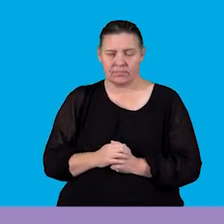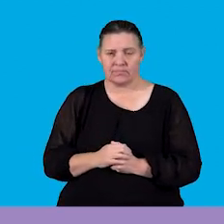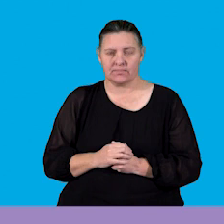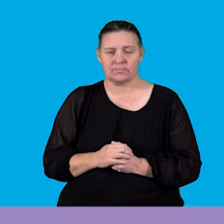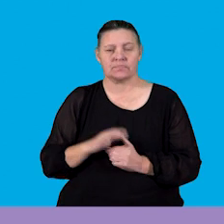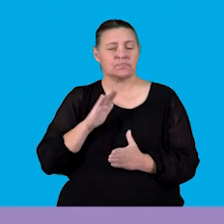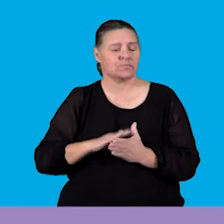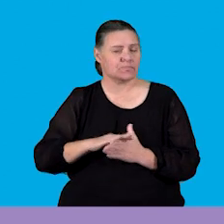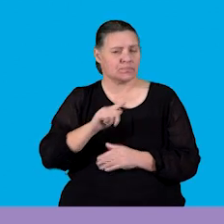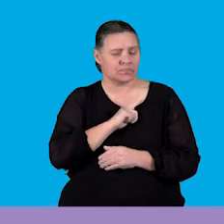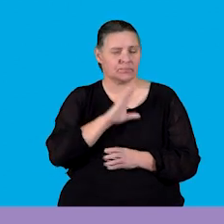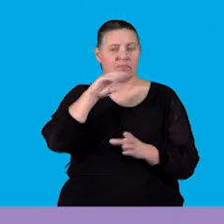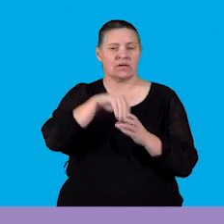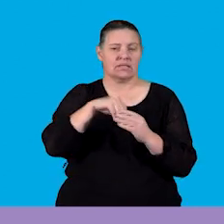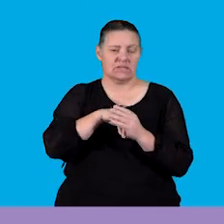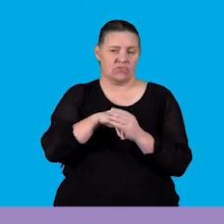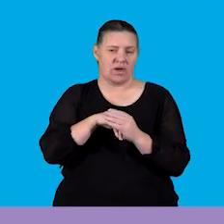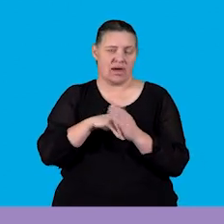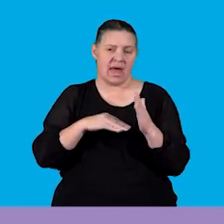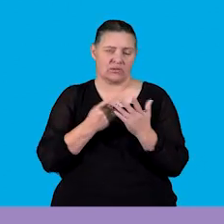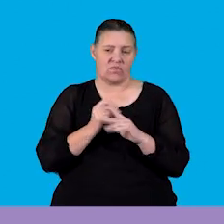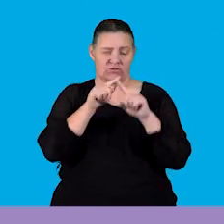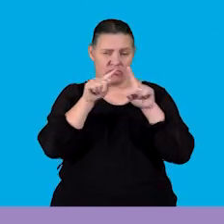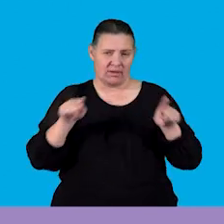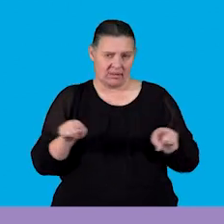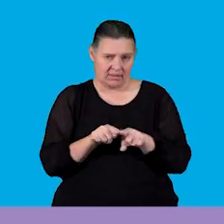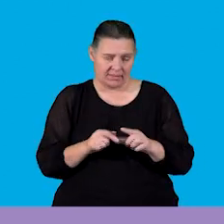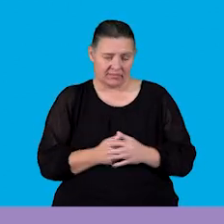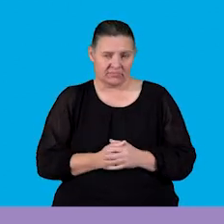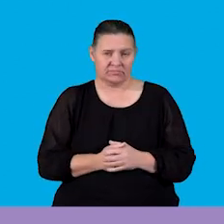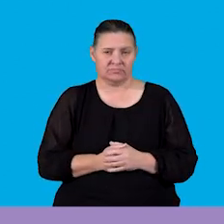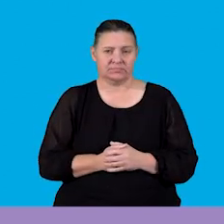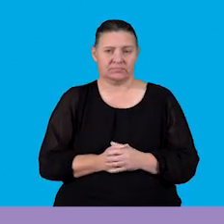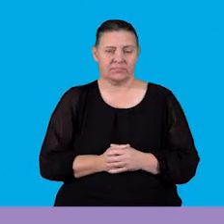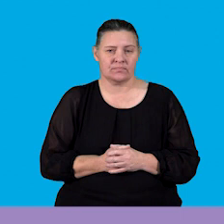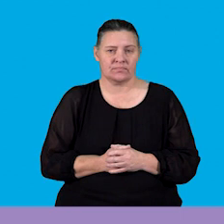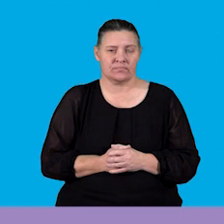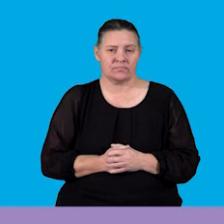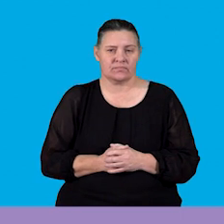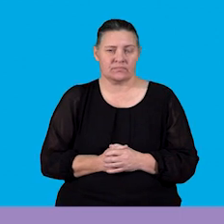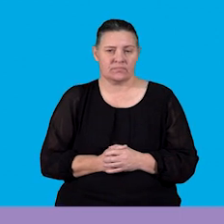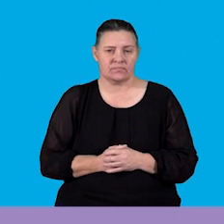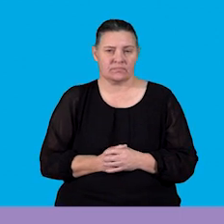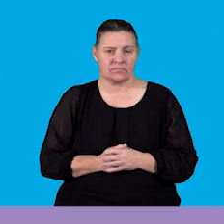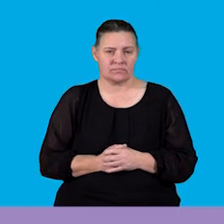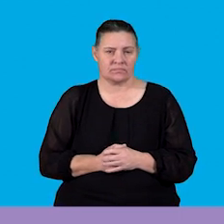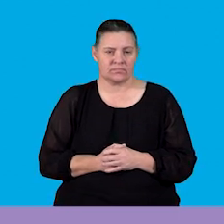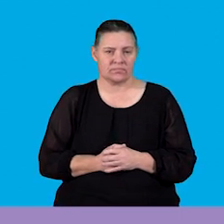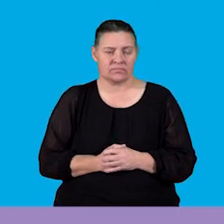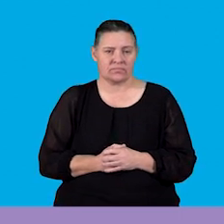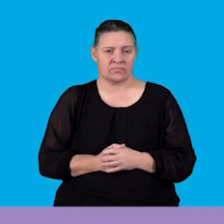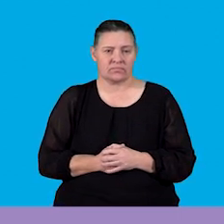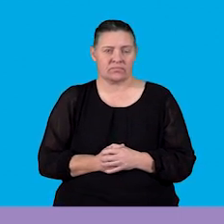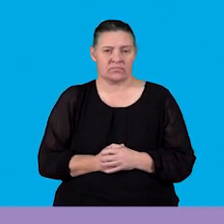180 degrees. And the reason why we are saying this is because they are all interior angles, and they are interior angles